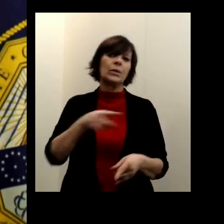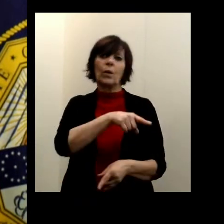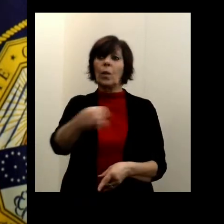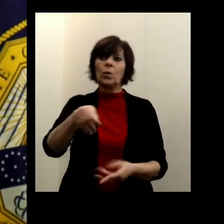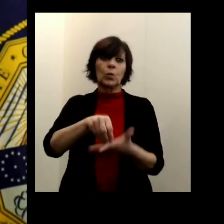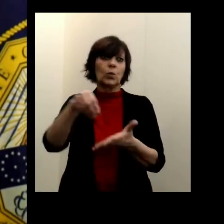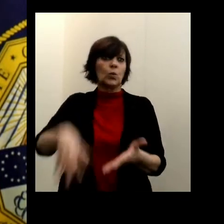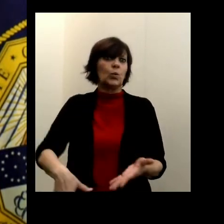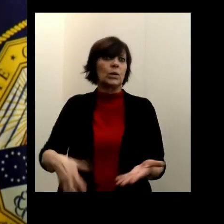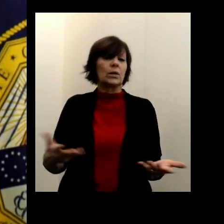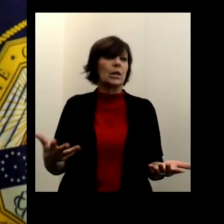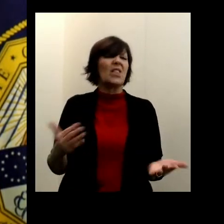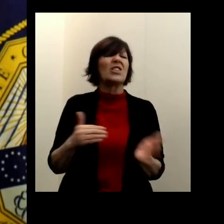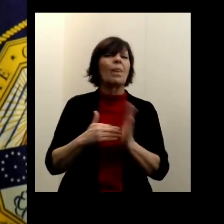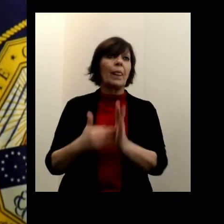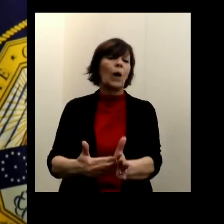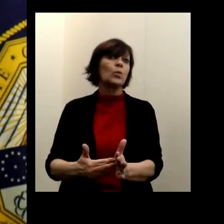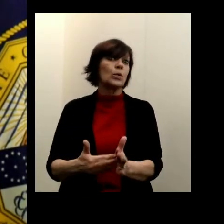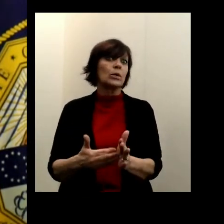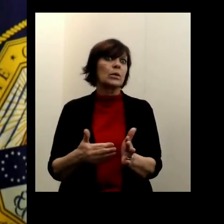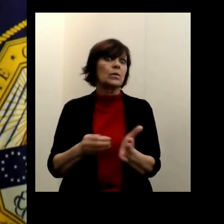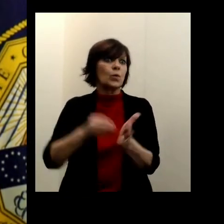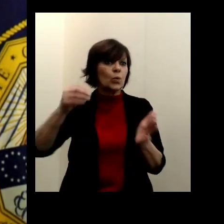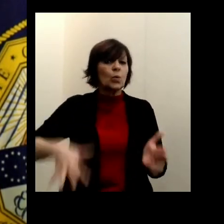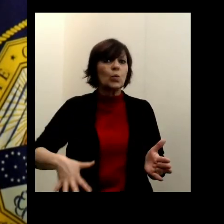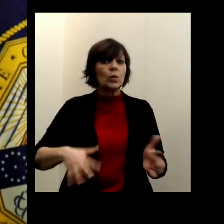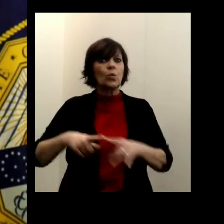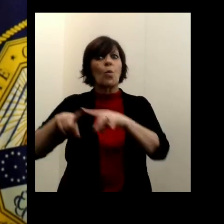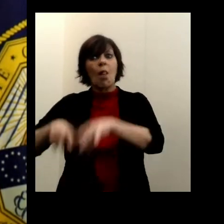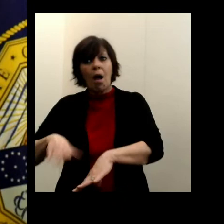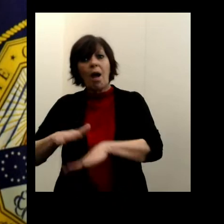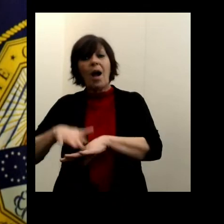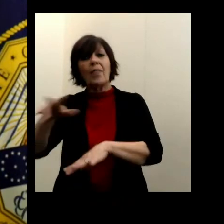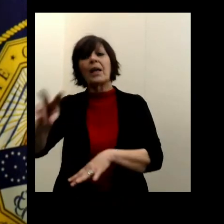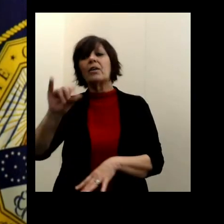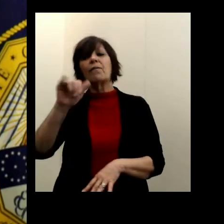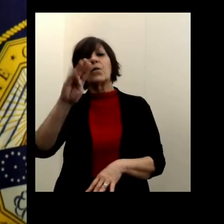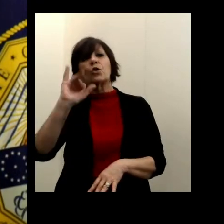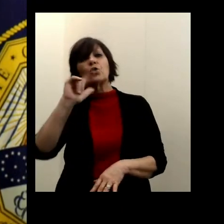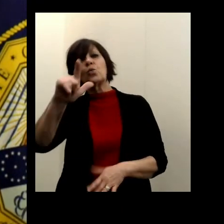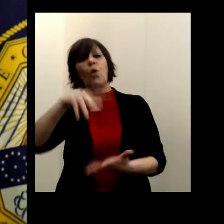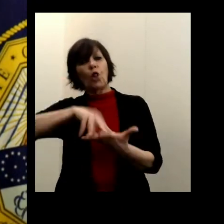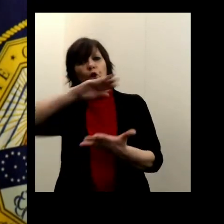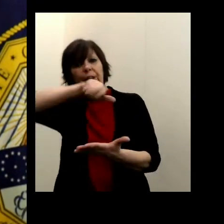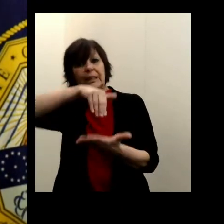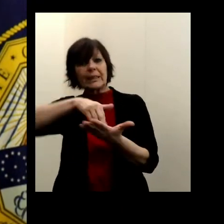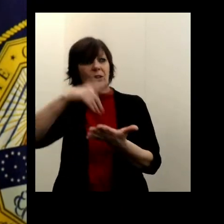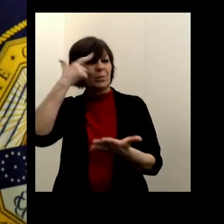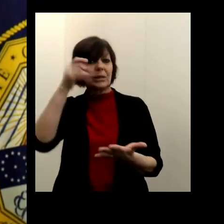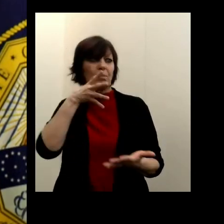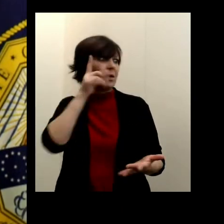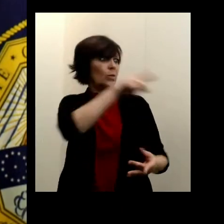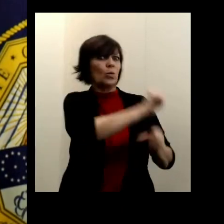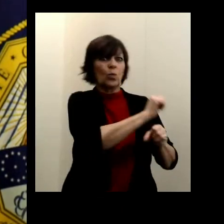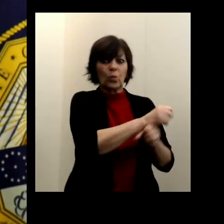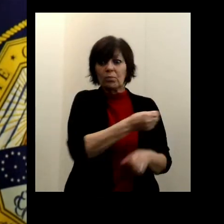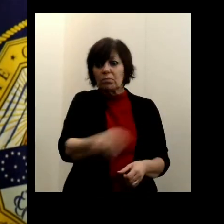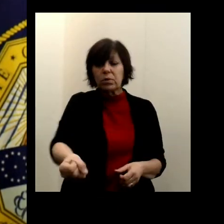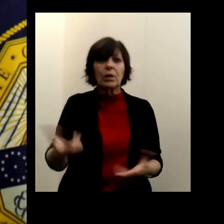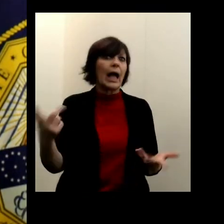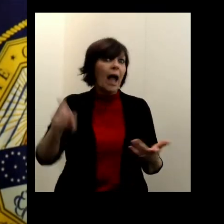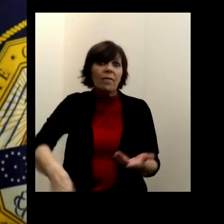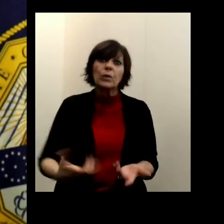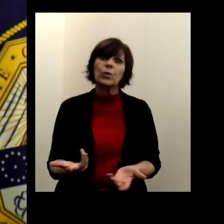students. There's thousands of students countywide who rely on the virtual learning center because their parents have to put them there rather than stay